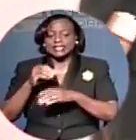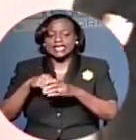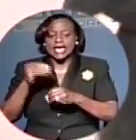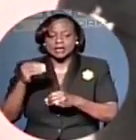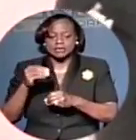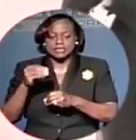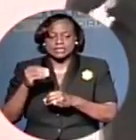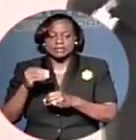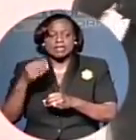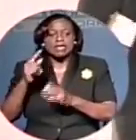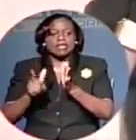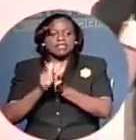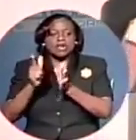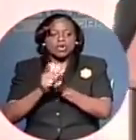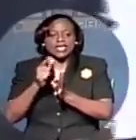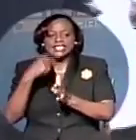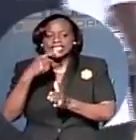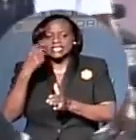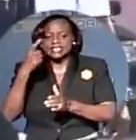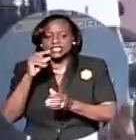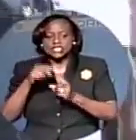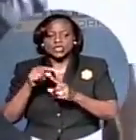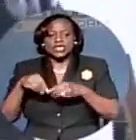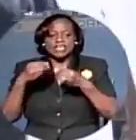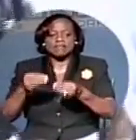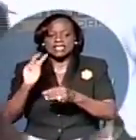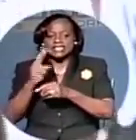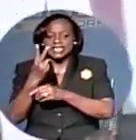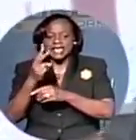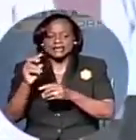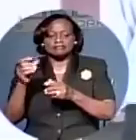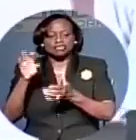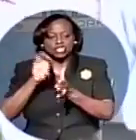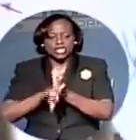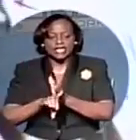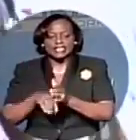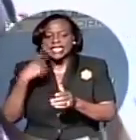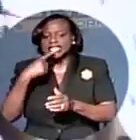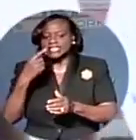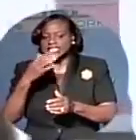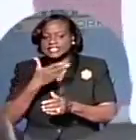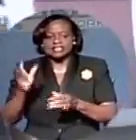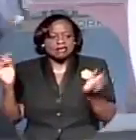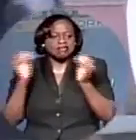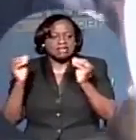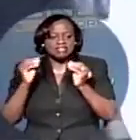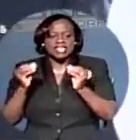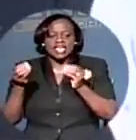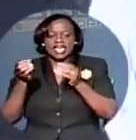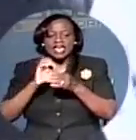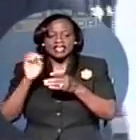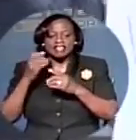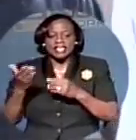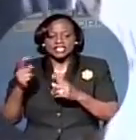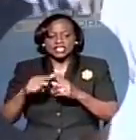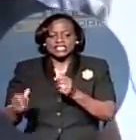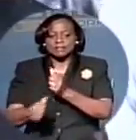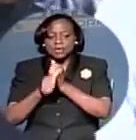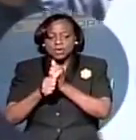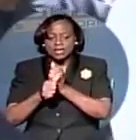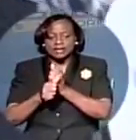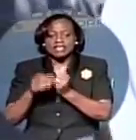second chance to make restitution for what he did to the family and society, saying there is no evidence to support the fact that Tito cannot